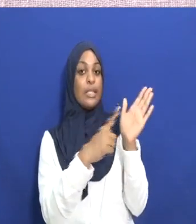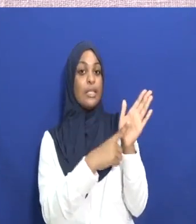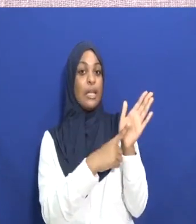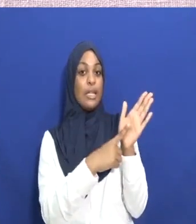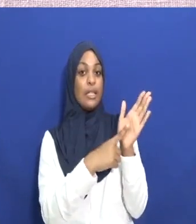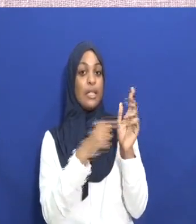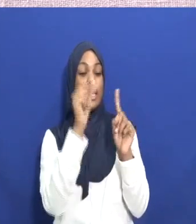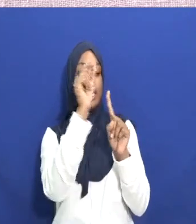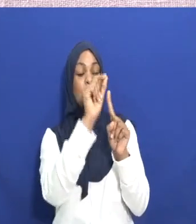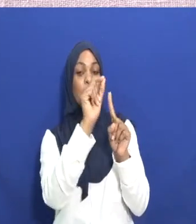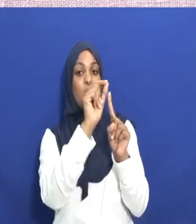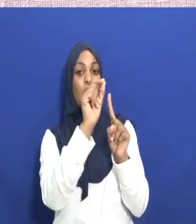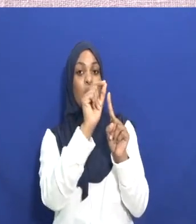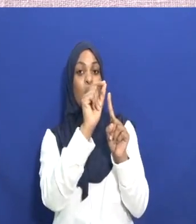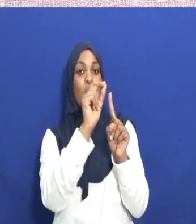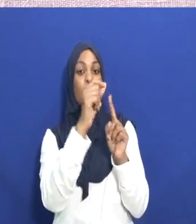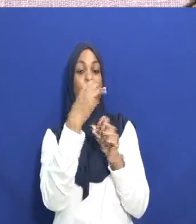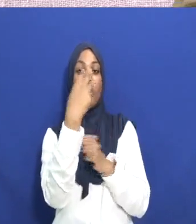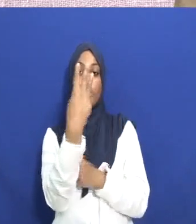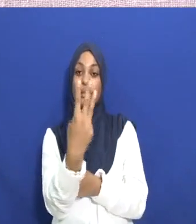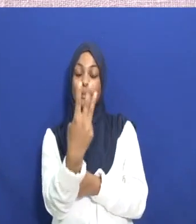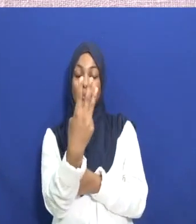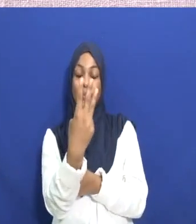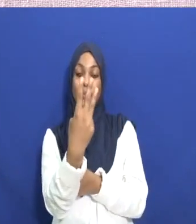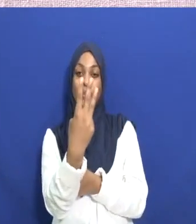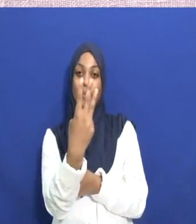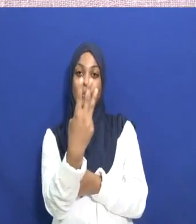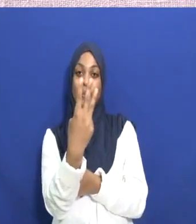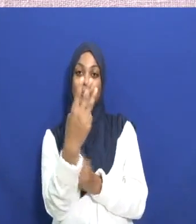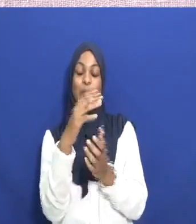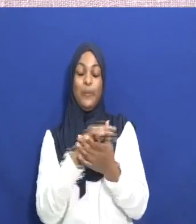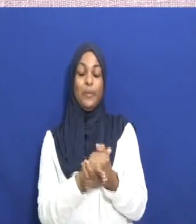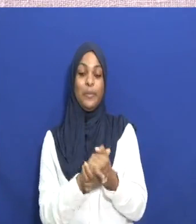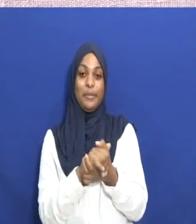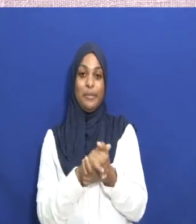or 6 cube.